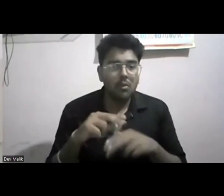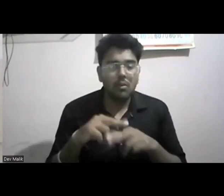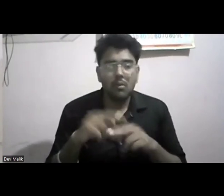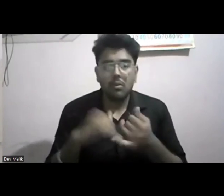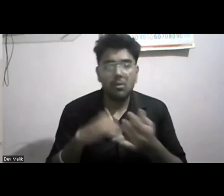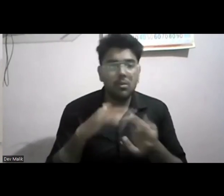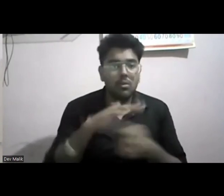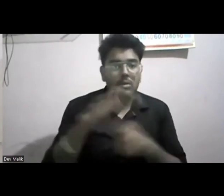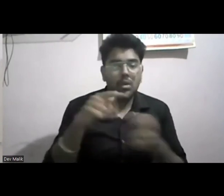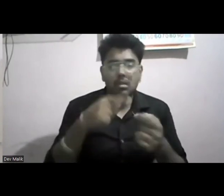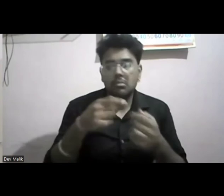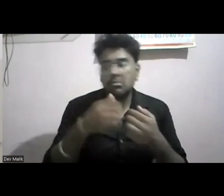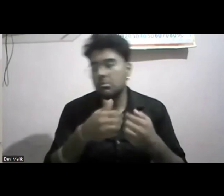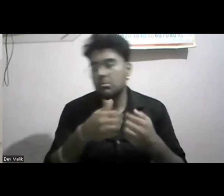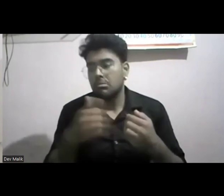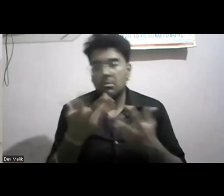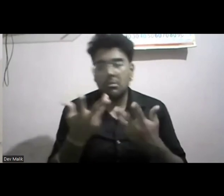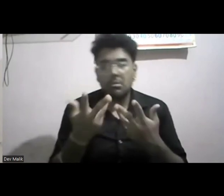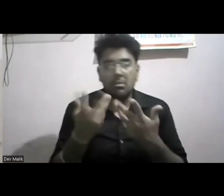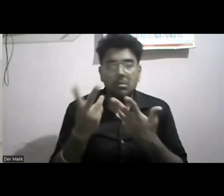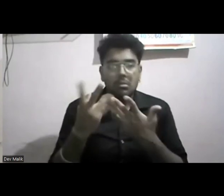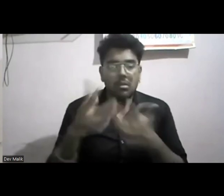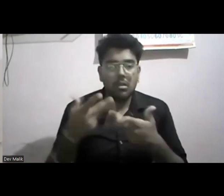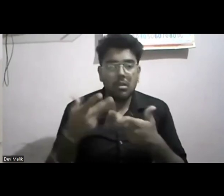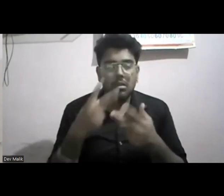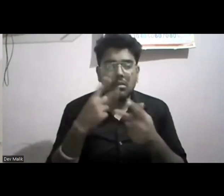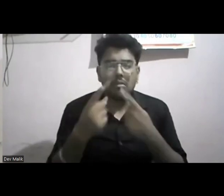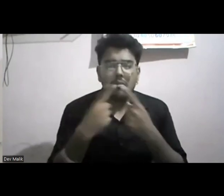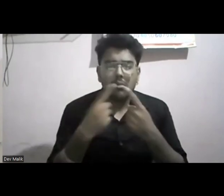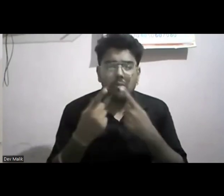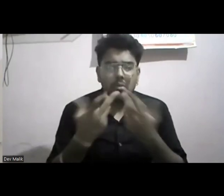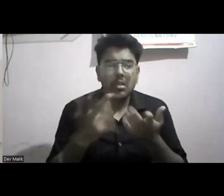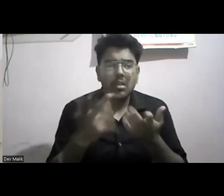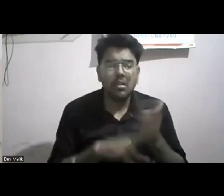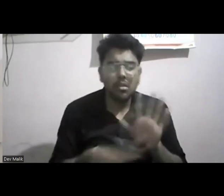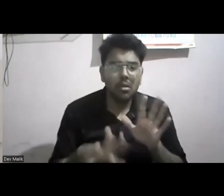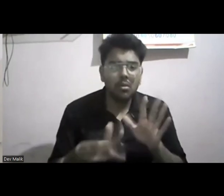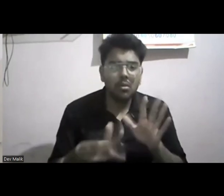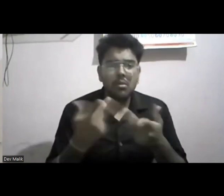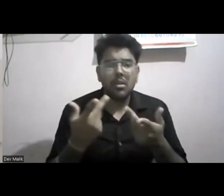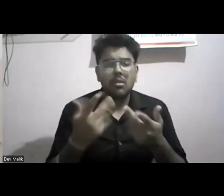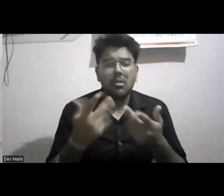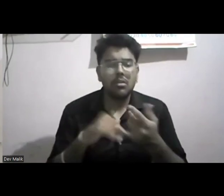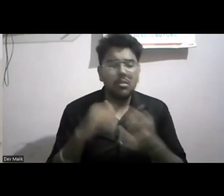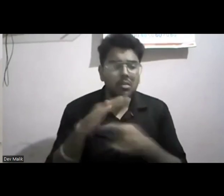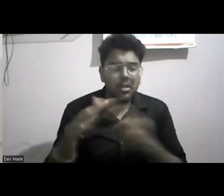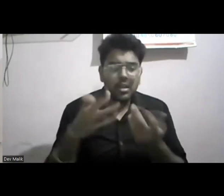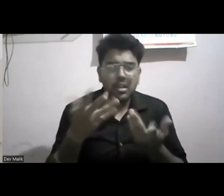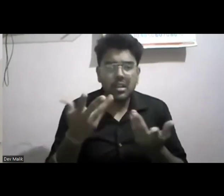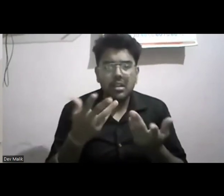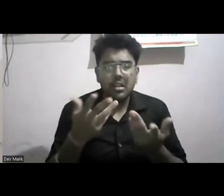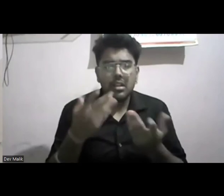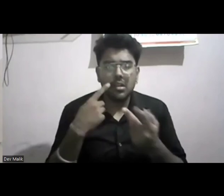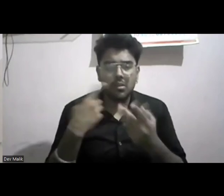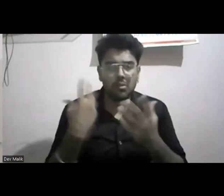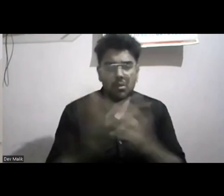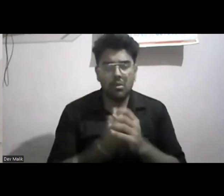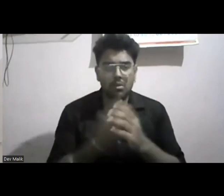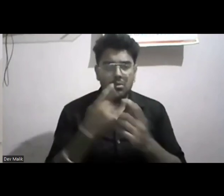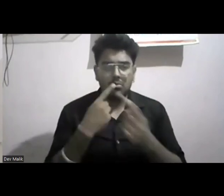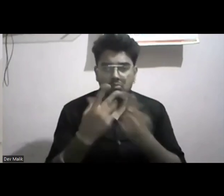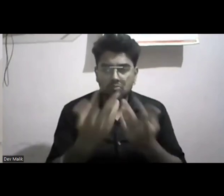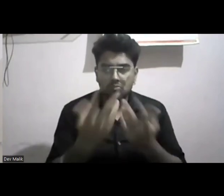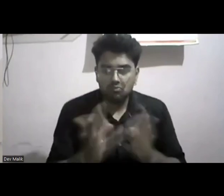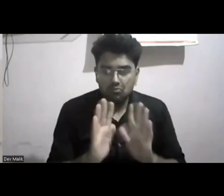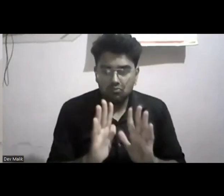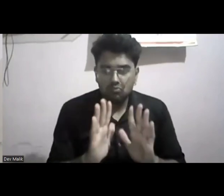over him. And ma'am, one thing you talked about normal and ableist society, that we call a people